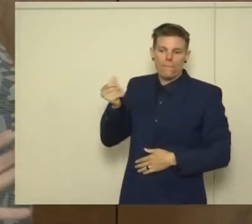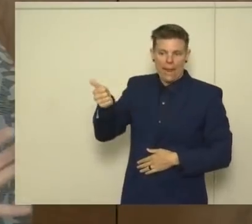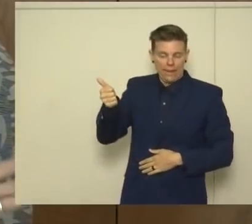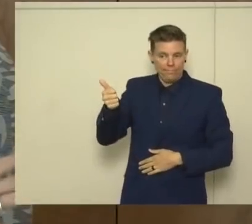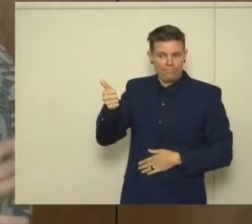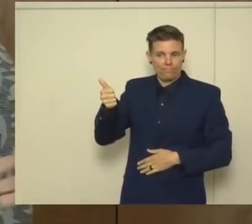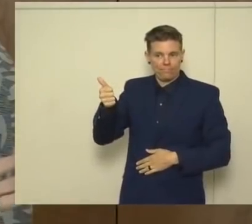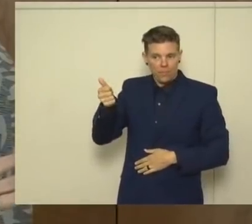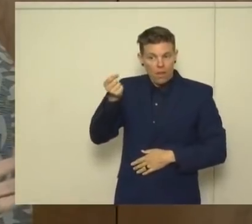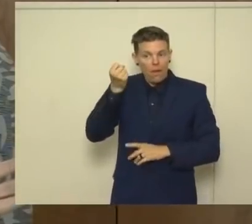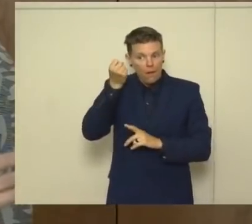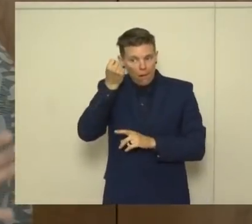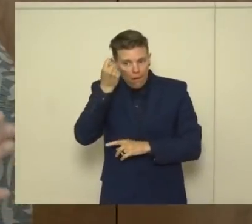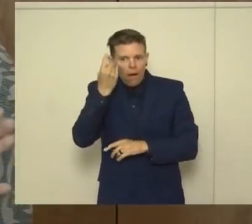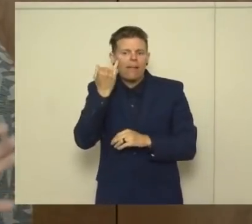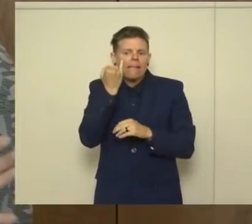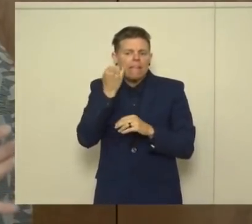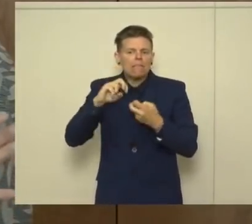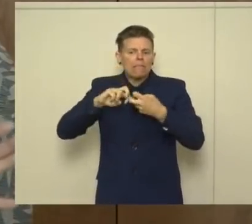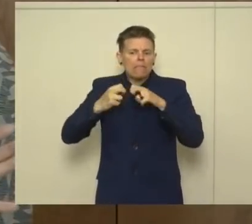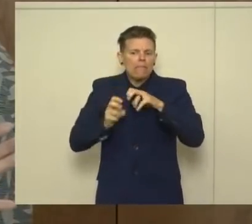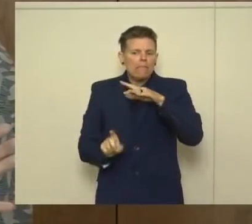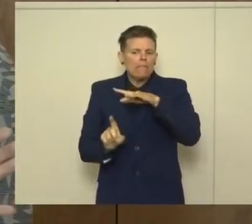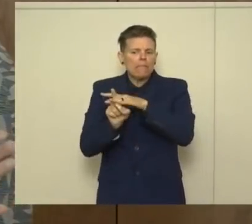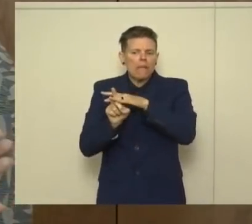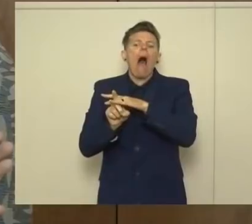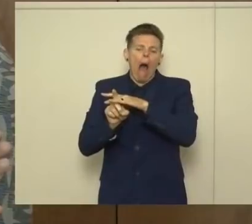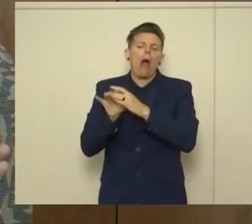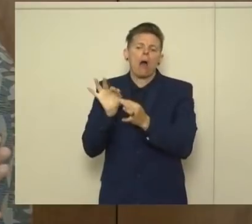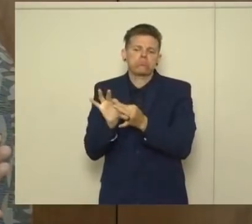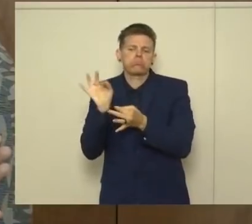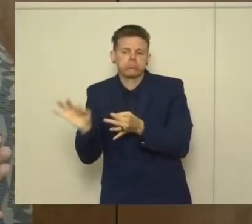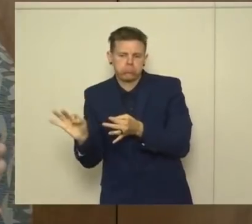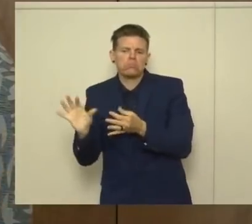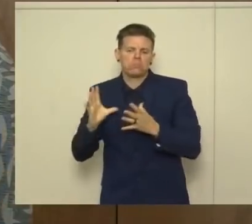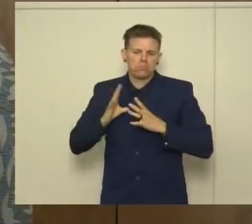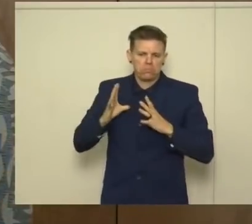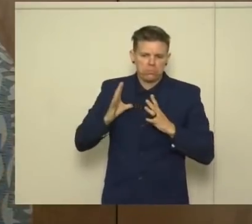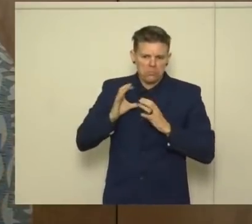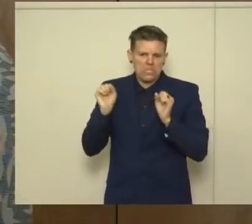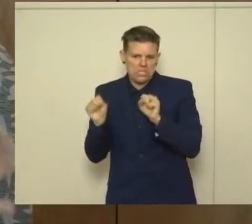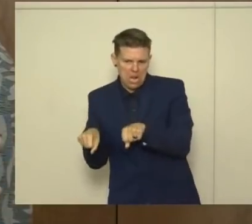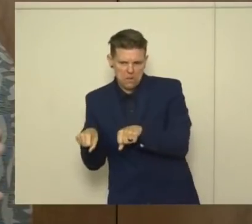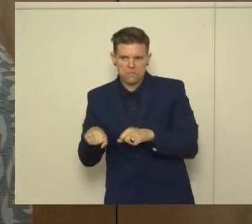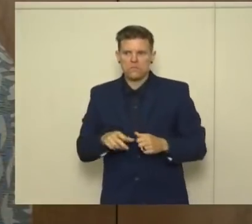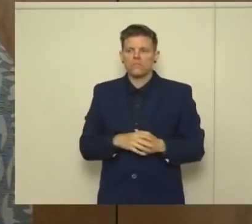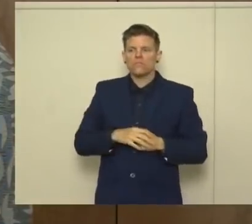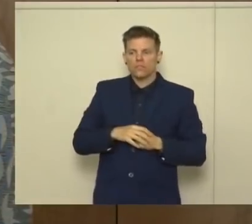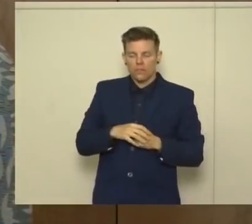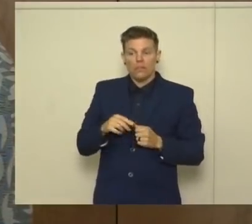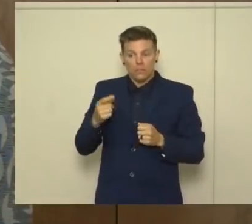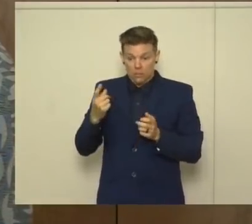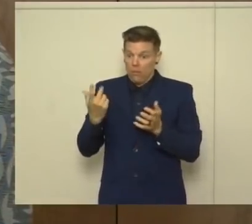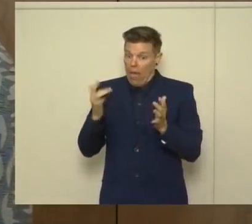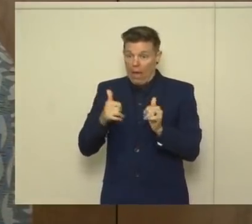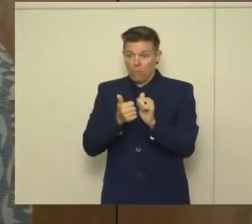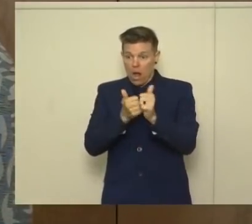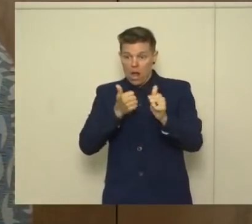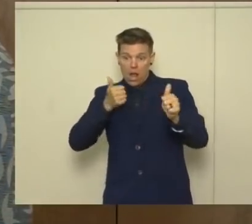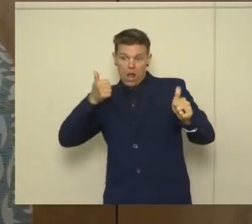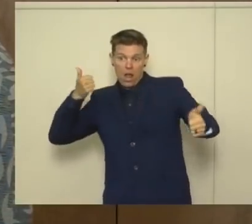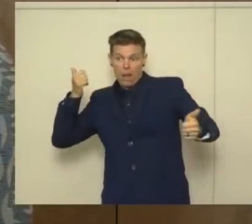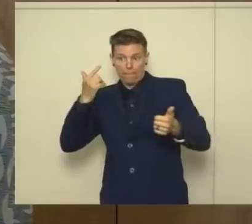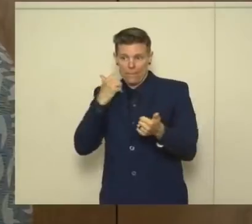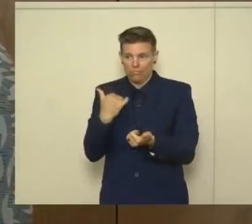and problems do occur. And we've had a couple of instances where we got some backlogs because we didn't have the right supplies to run them